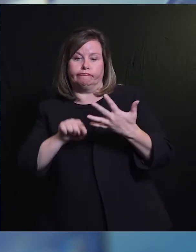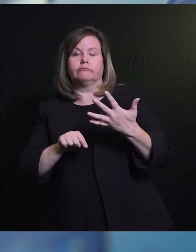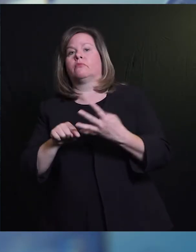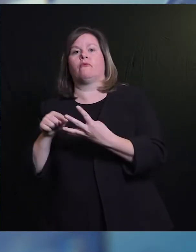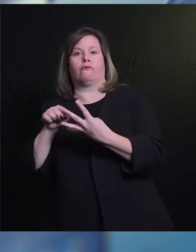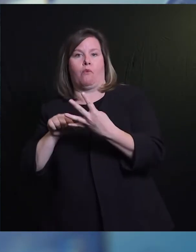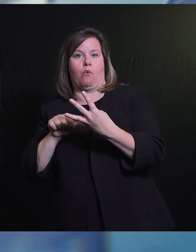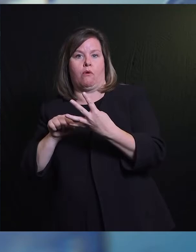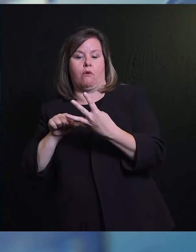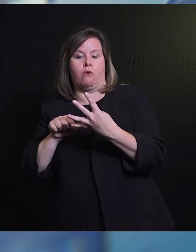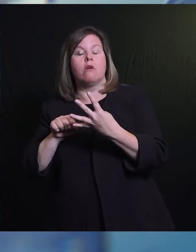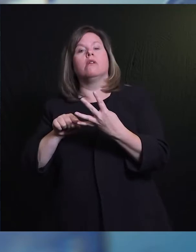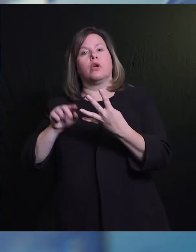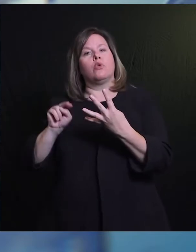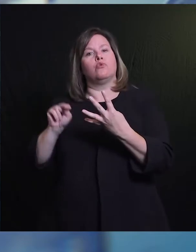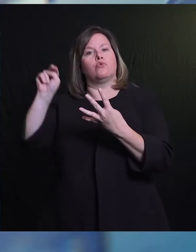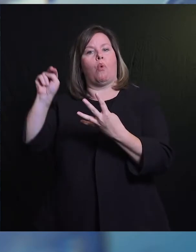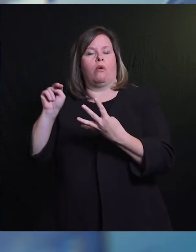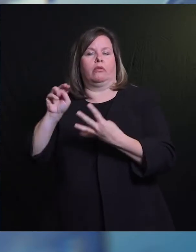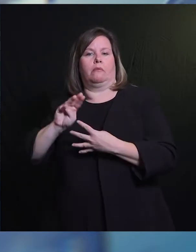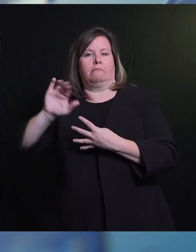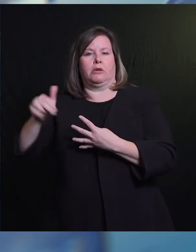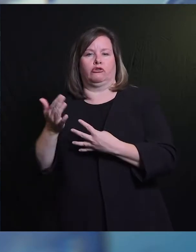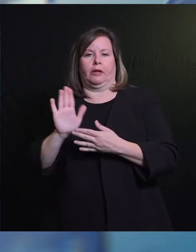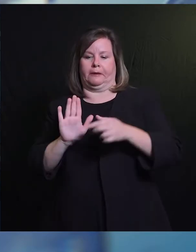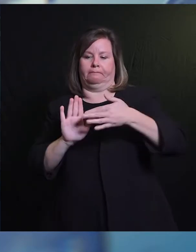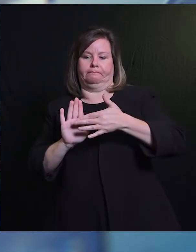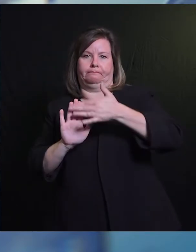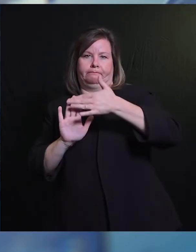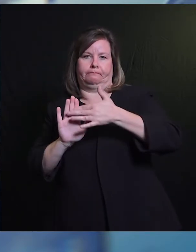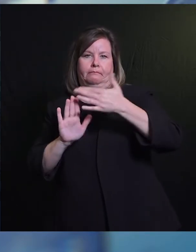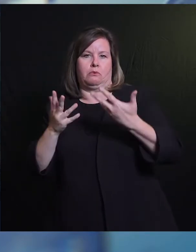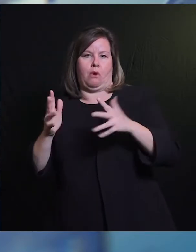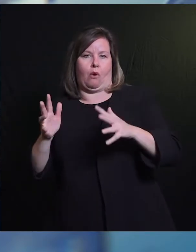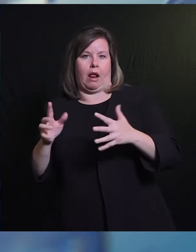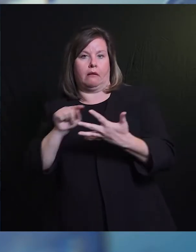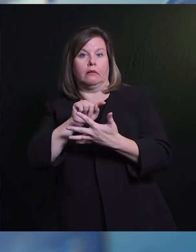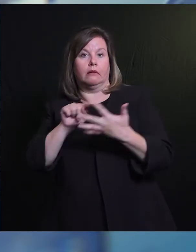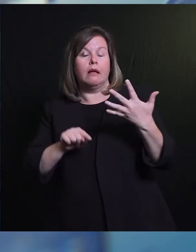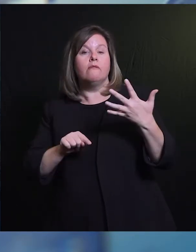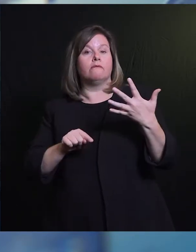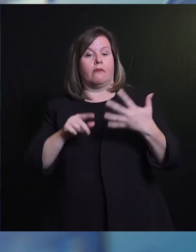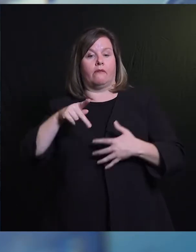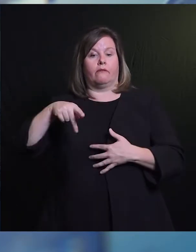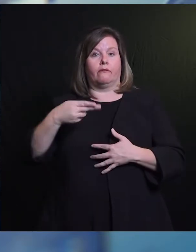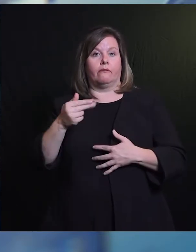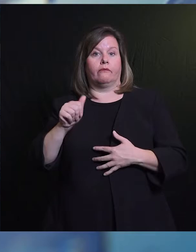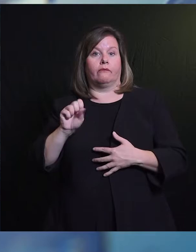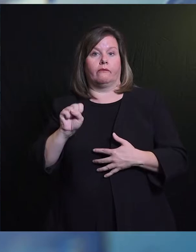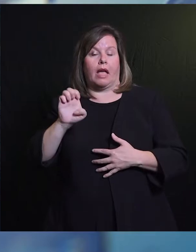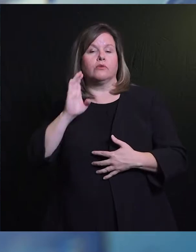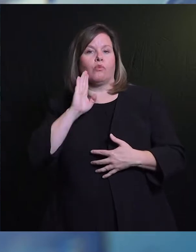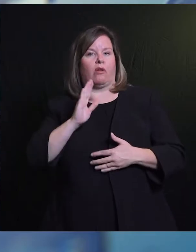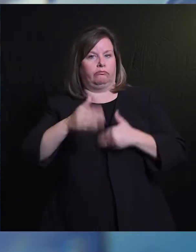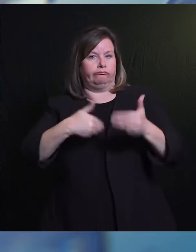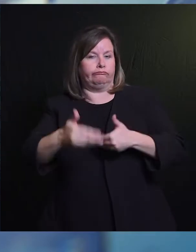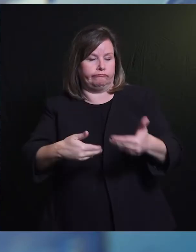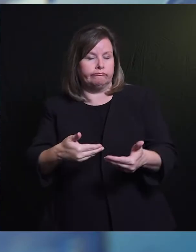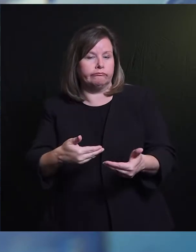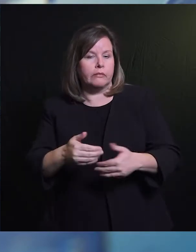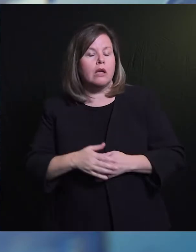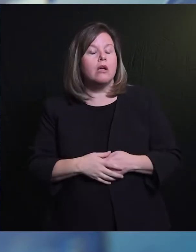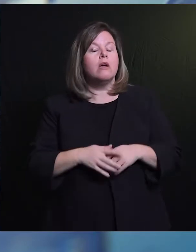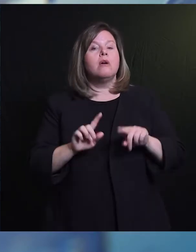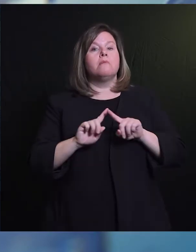at. And there are 5 areas that are included in the metrics in moving forward in this plan that I want to briefly mention.